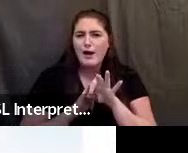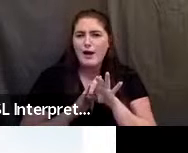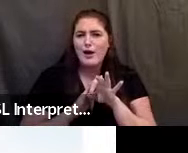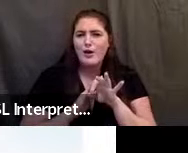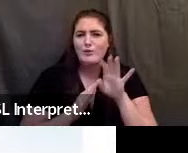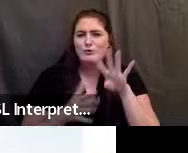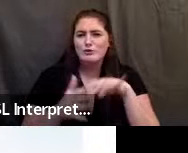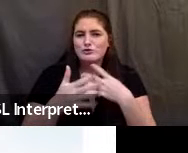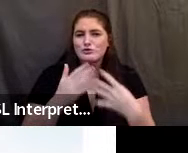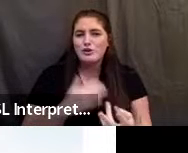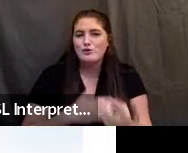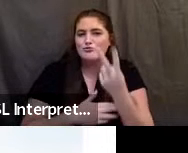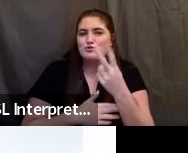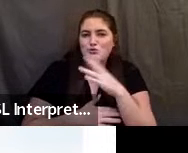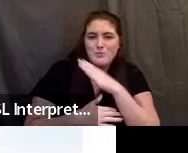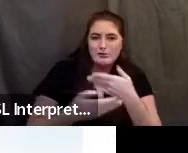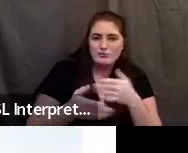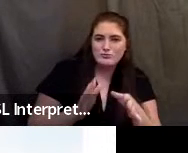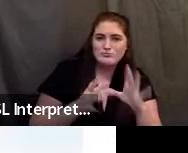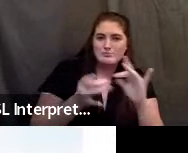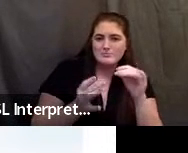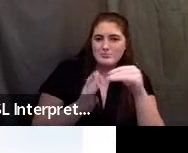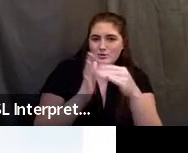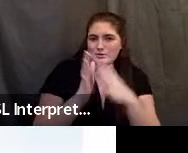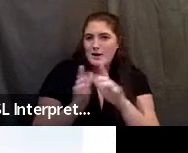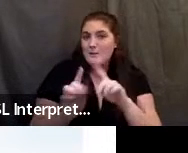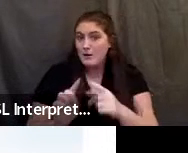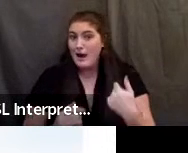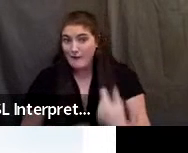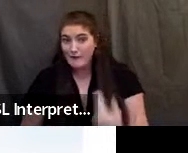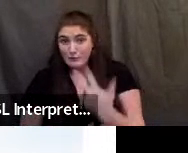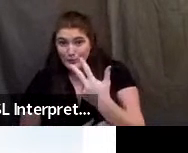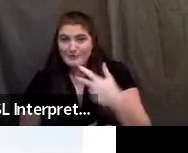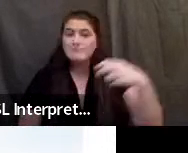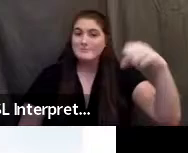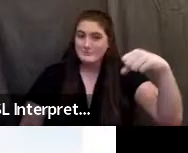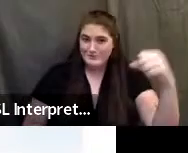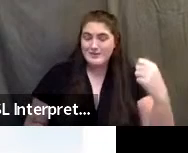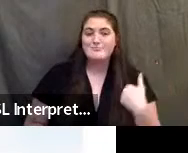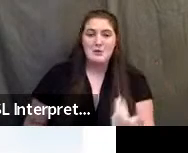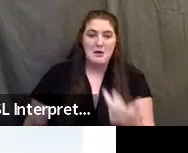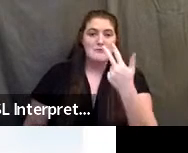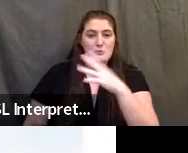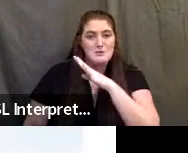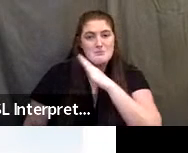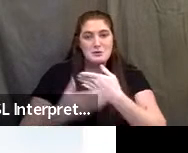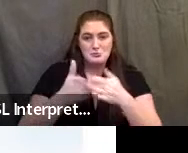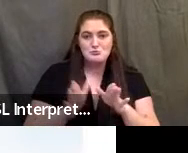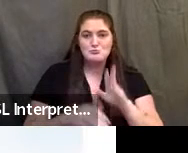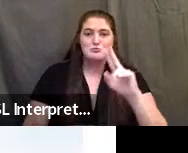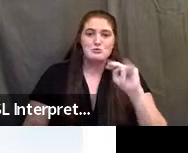are there 3 bedroom units, or is it just 2? Yes. There are 3 bedroom units. There are yes. 3 bedroom units. There are.